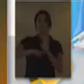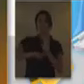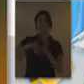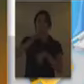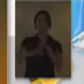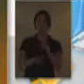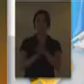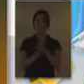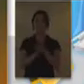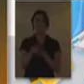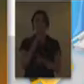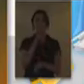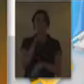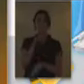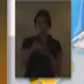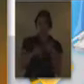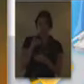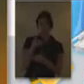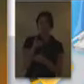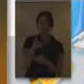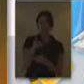to develop the steps to be followed